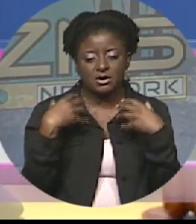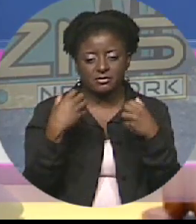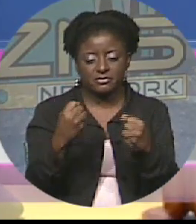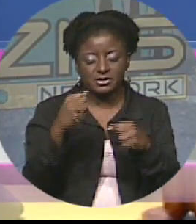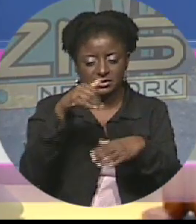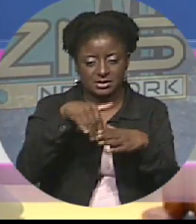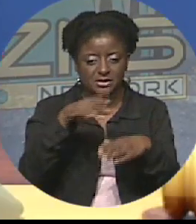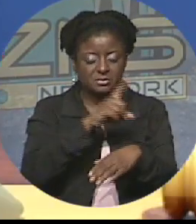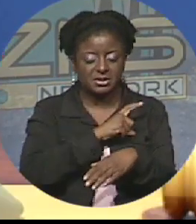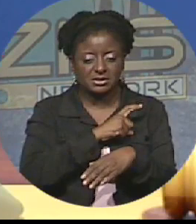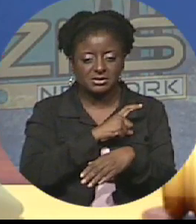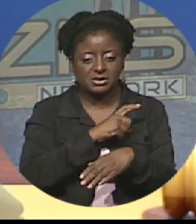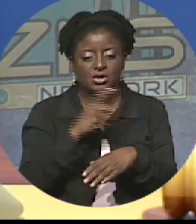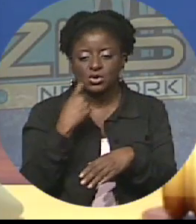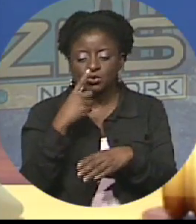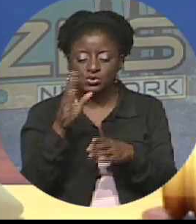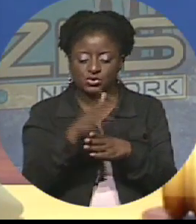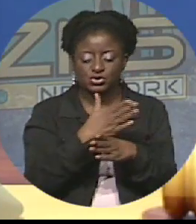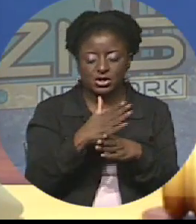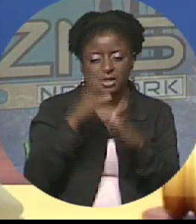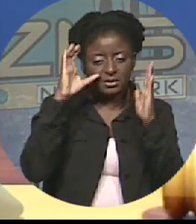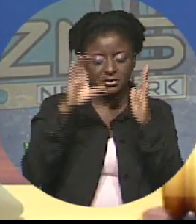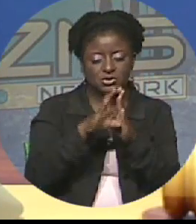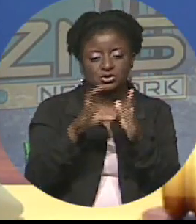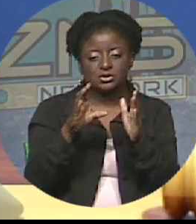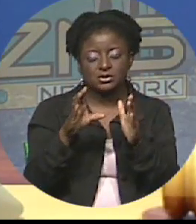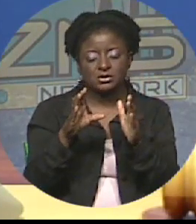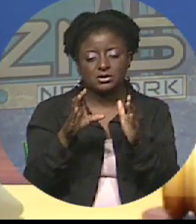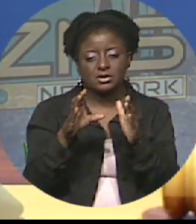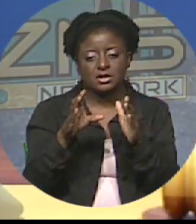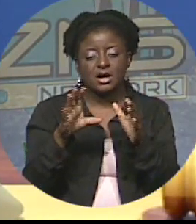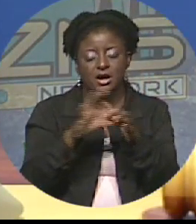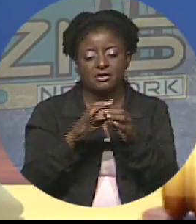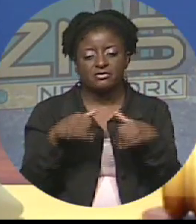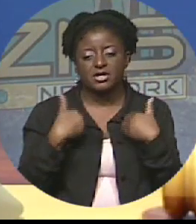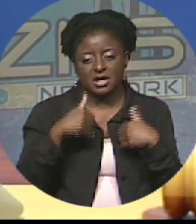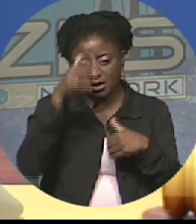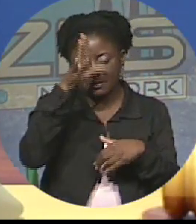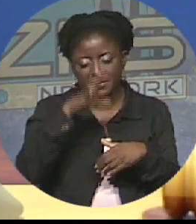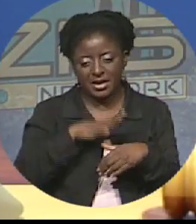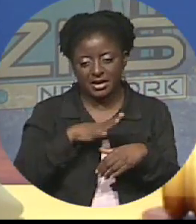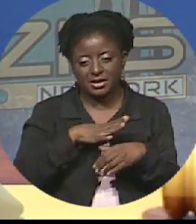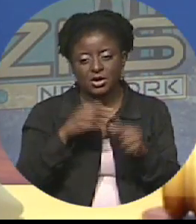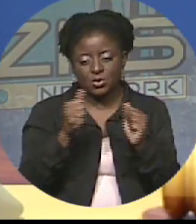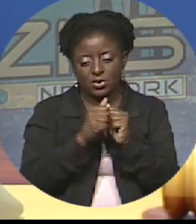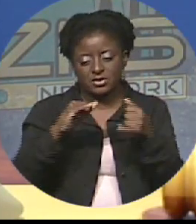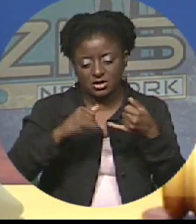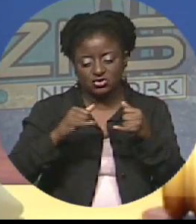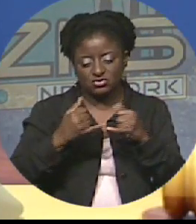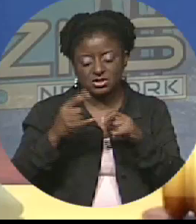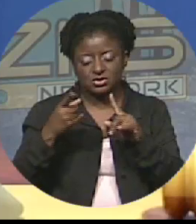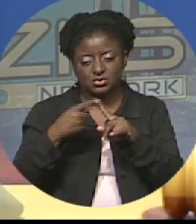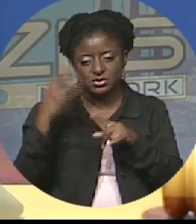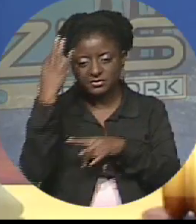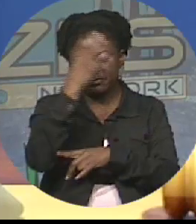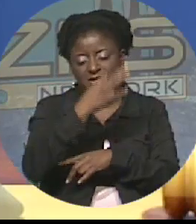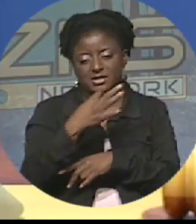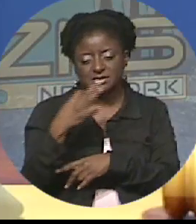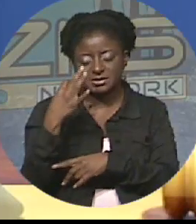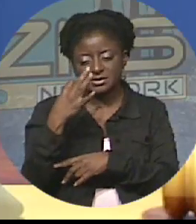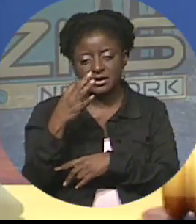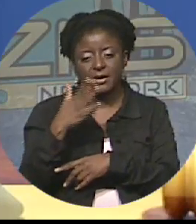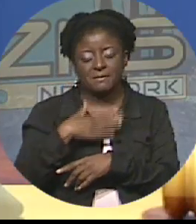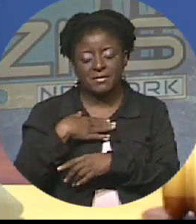me of a young man with injuries to the face and indicated some concerns. My immediate response to that